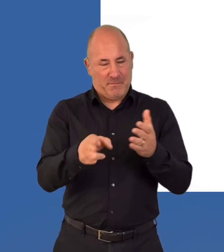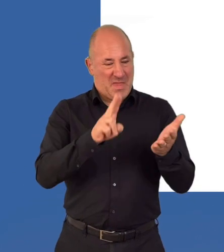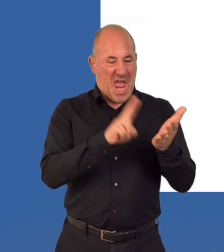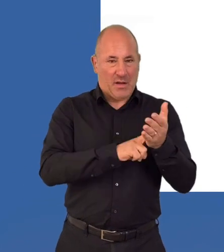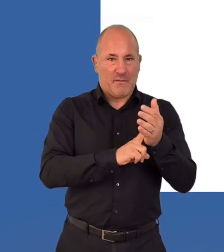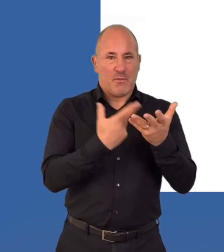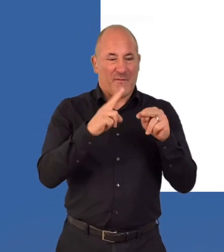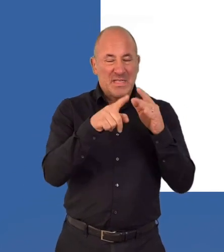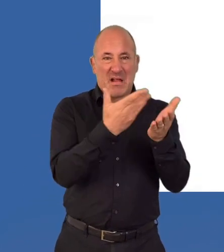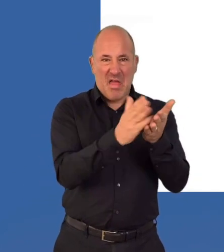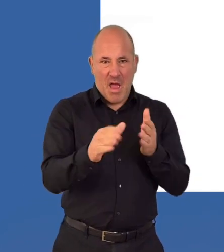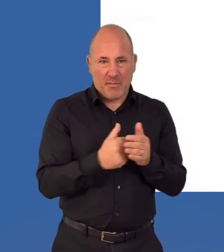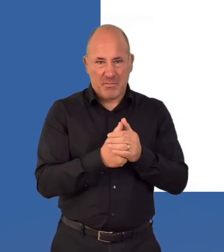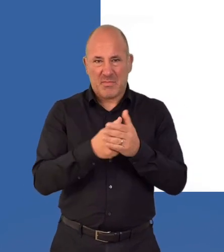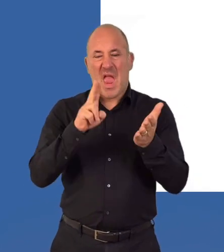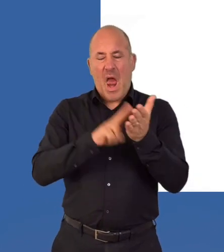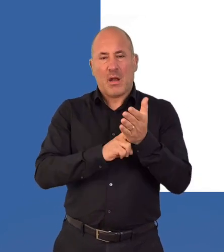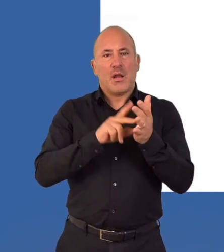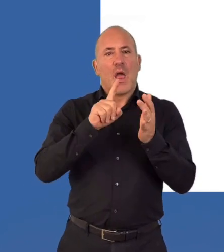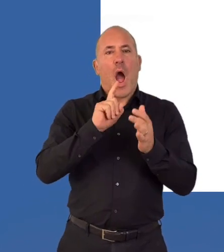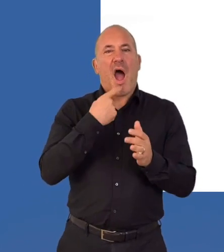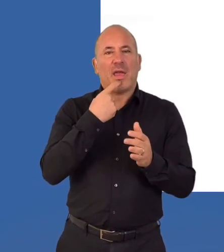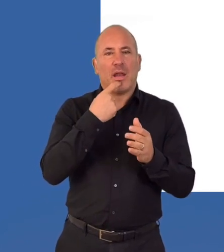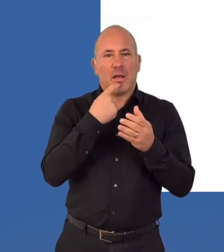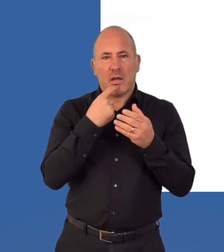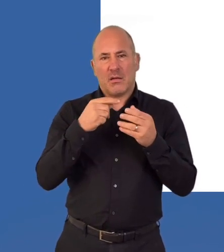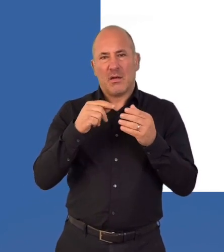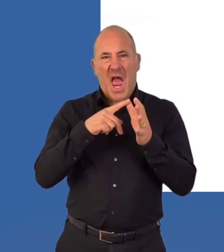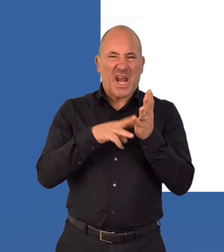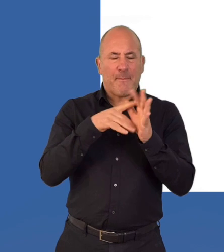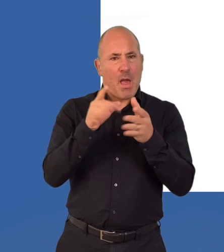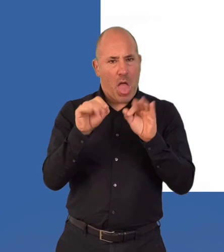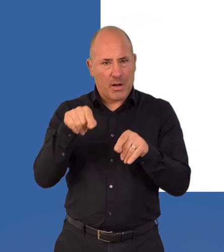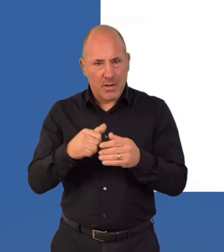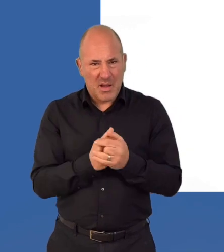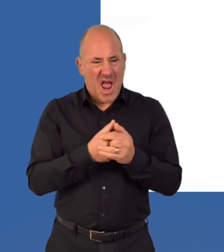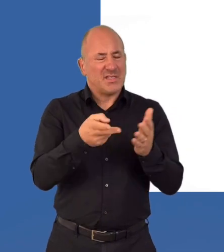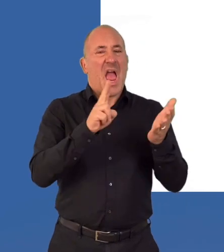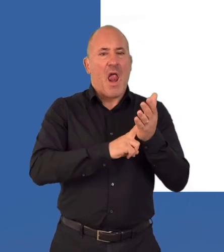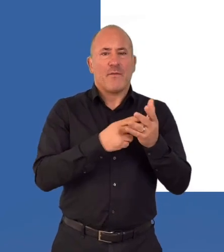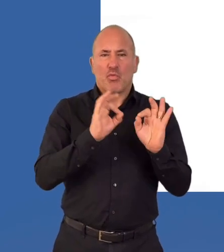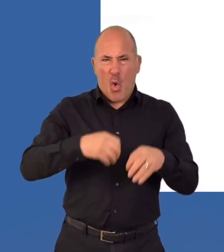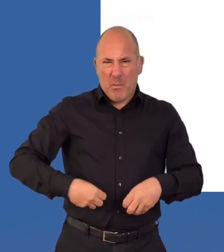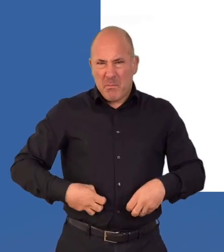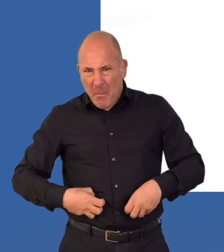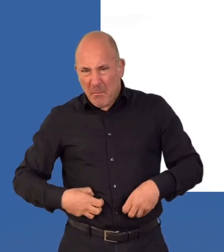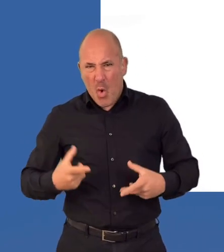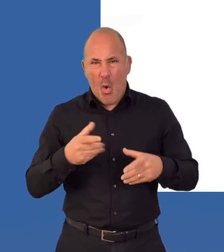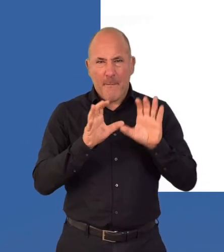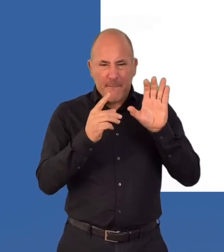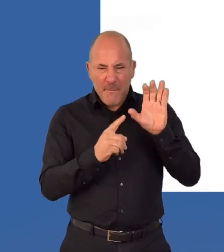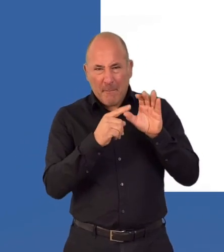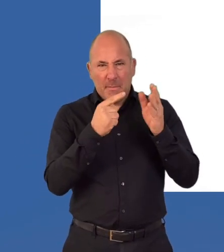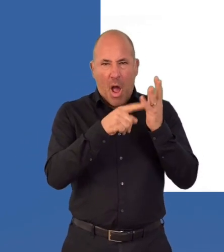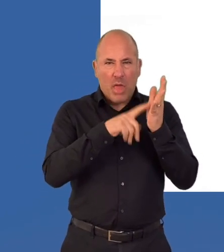a negative fit, no iron deficiency anemia, and no mass and no anal ulceration.